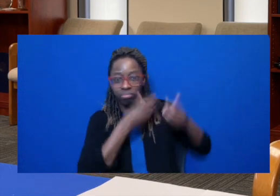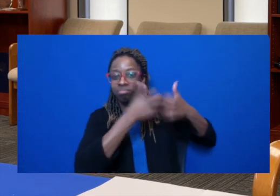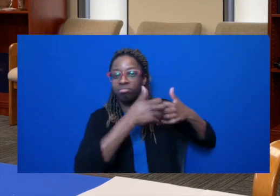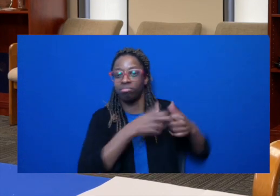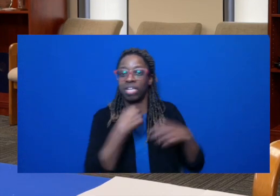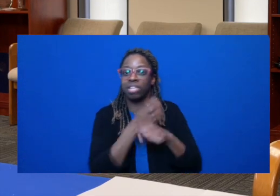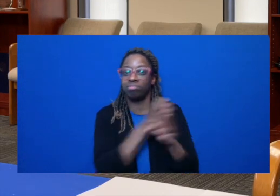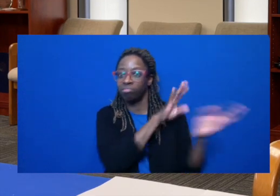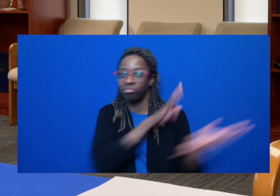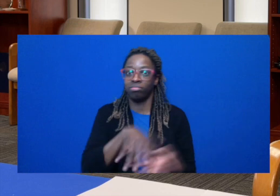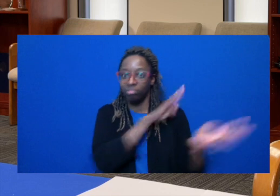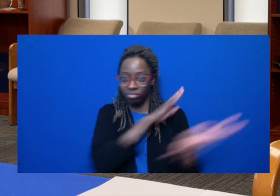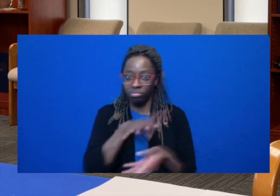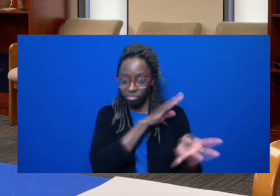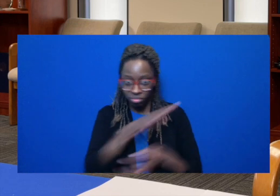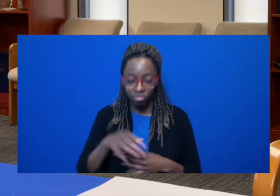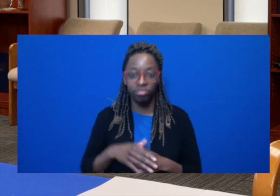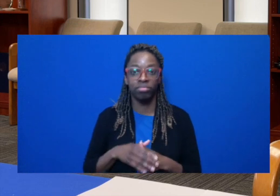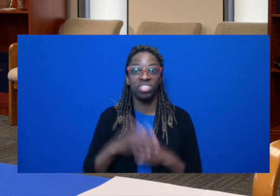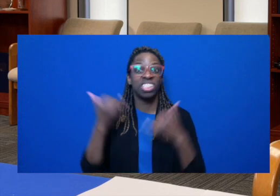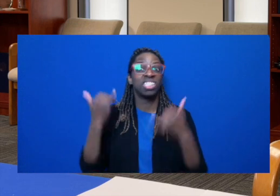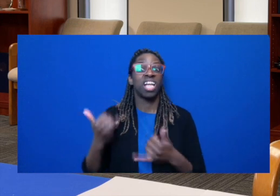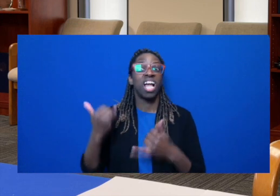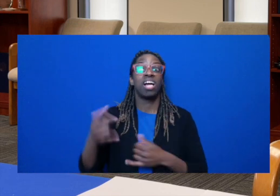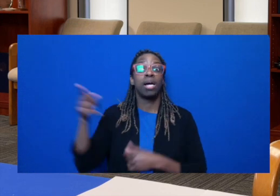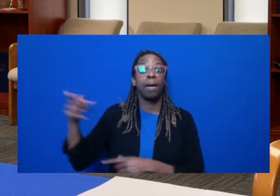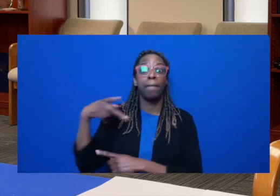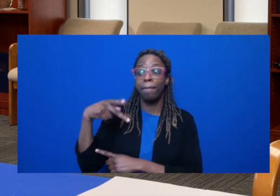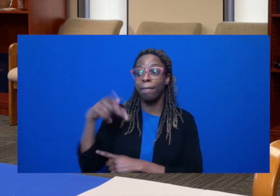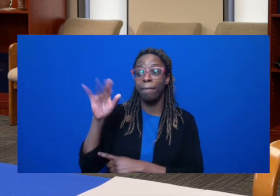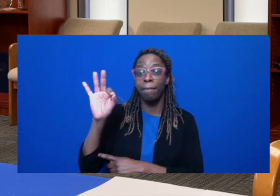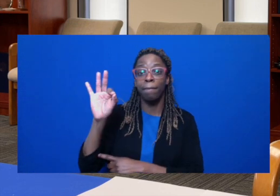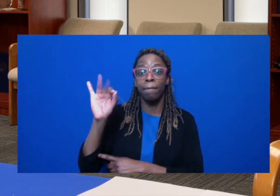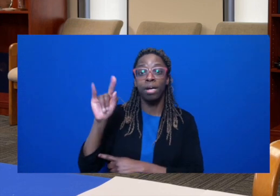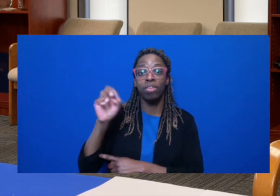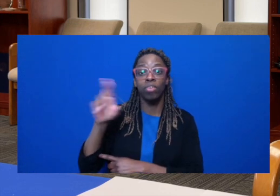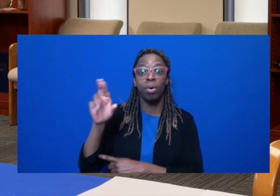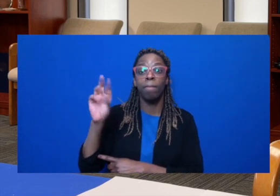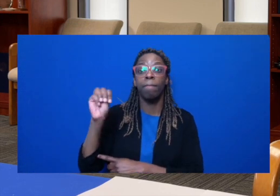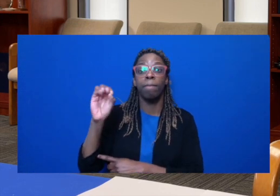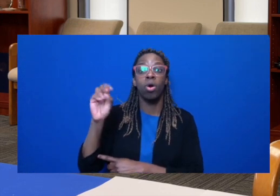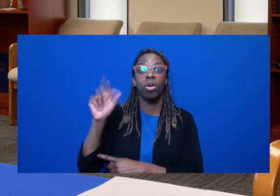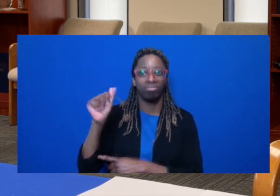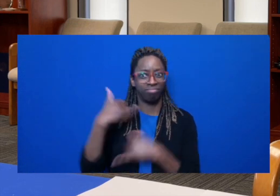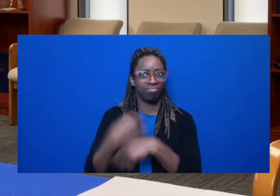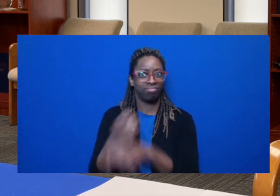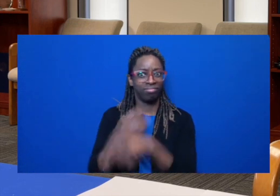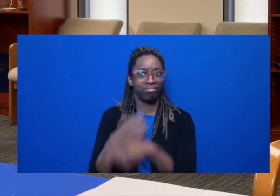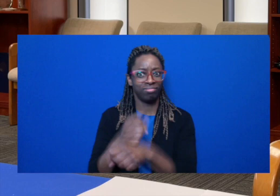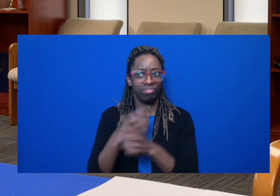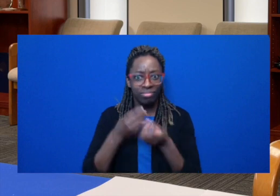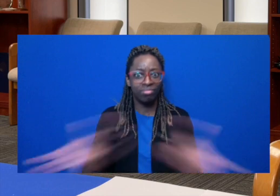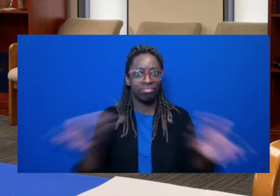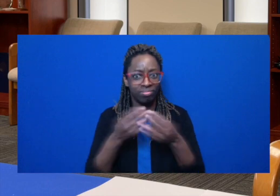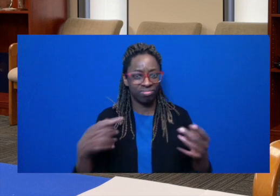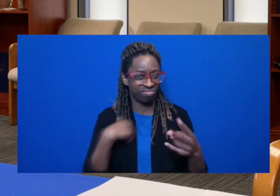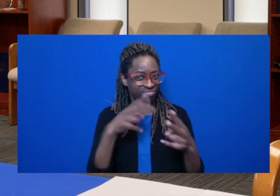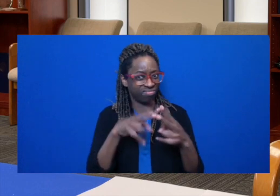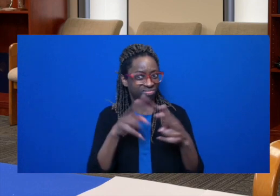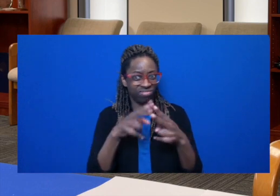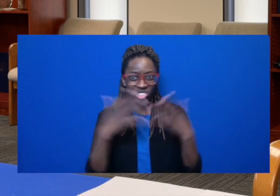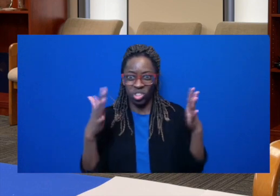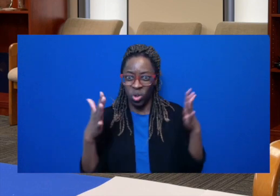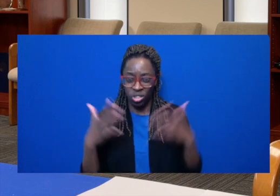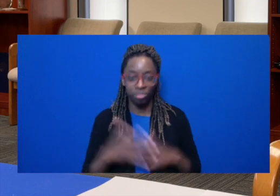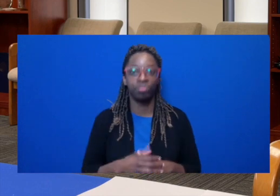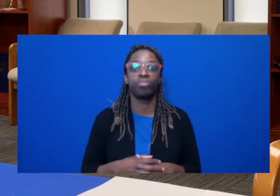up. We're also very optimistic. There's 2 other vaccine candidates on the horizon. There's the AstraZeneca vaccine. There's the Johnson & Johnson